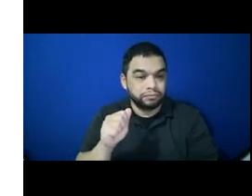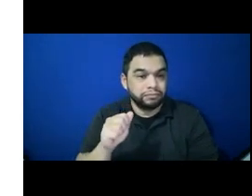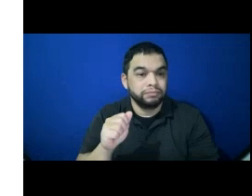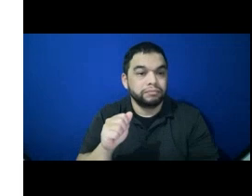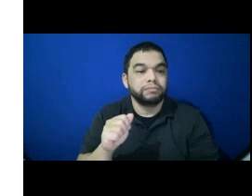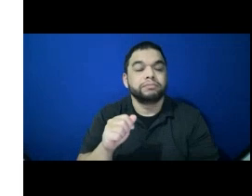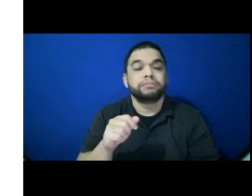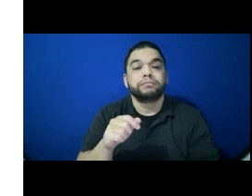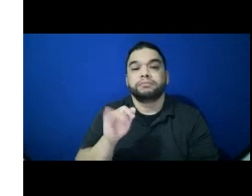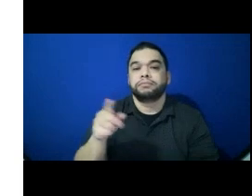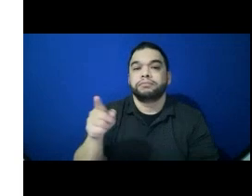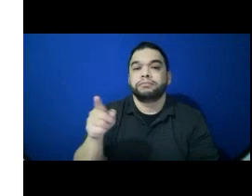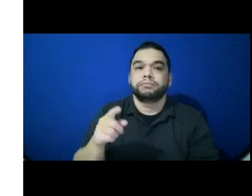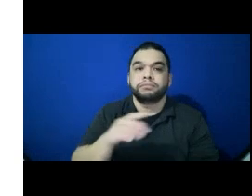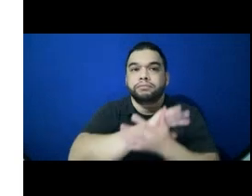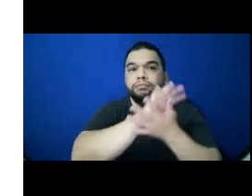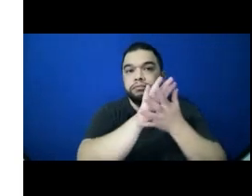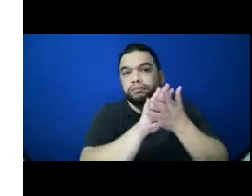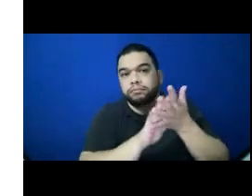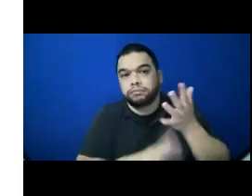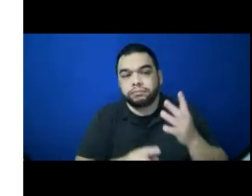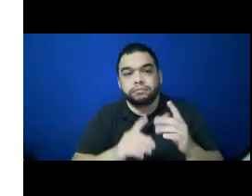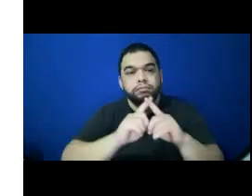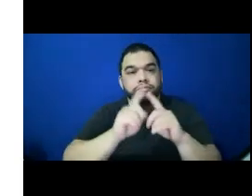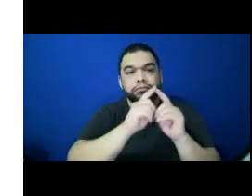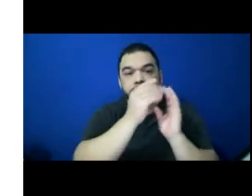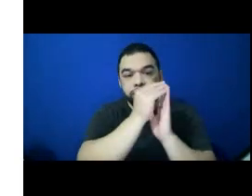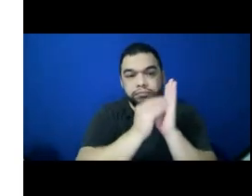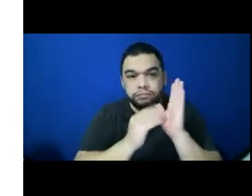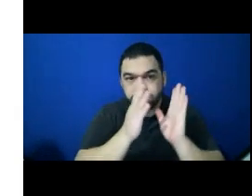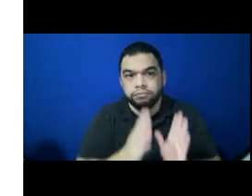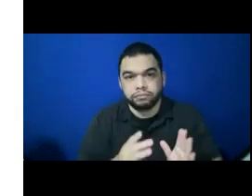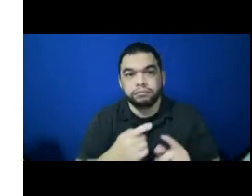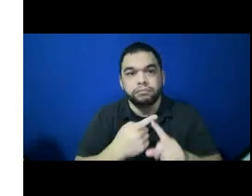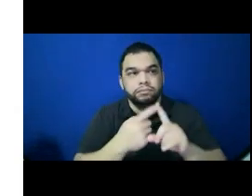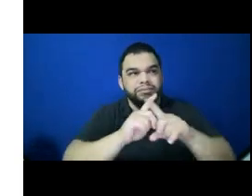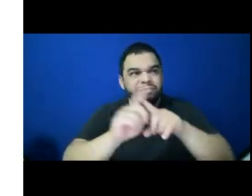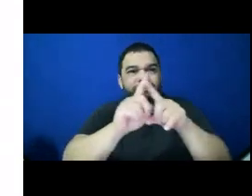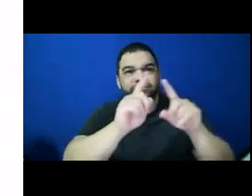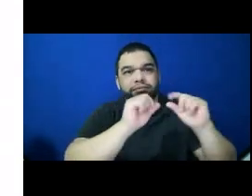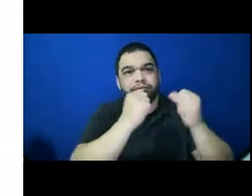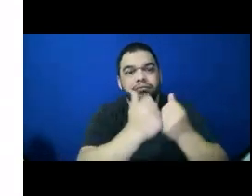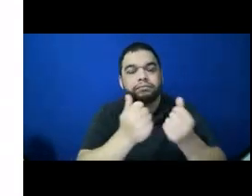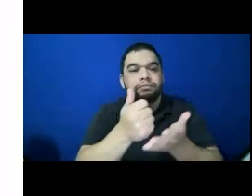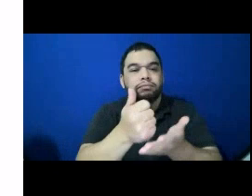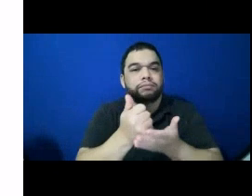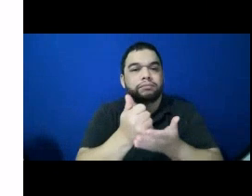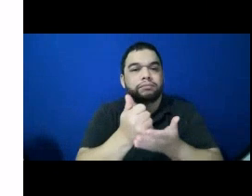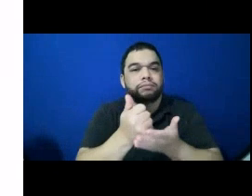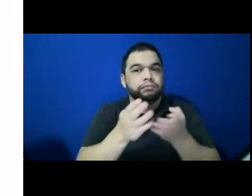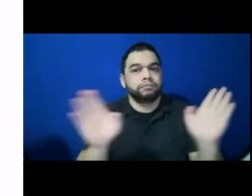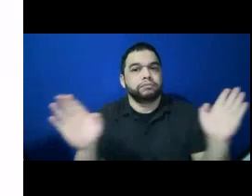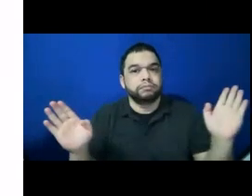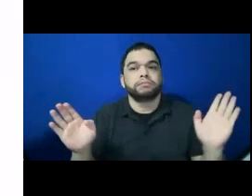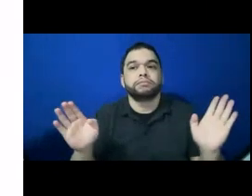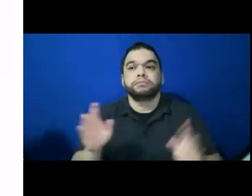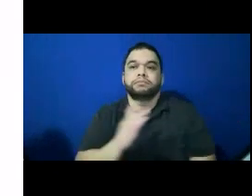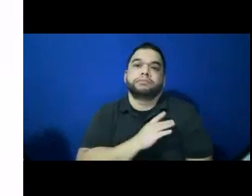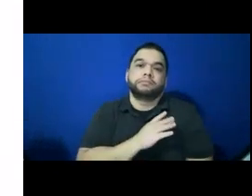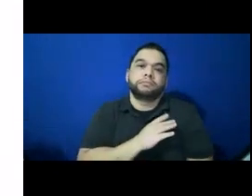authorship from a wide range of agencies gave us good broad scope for the learning module. And we also had some